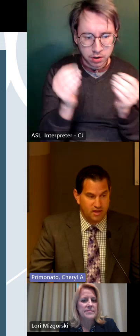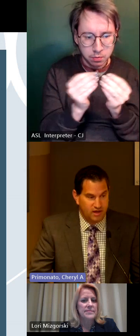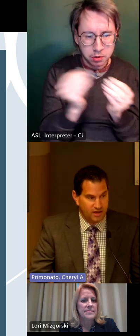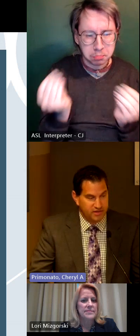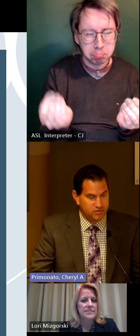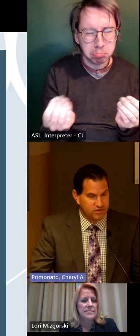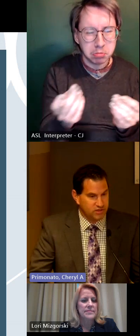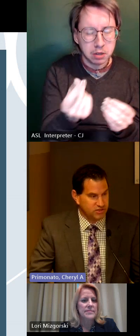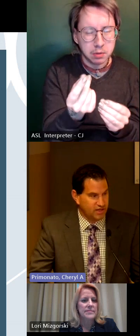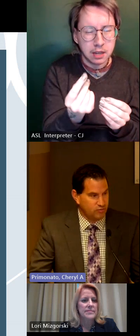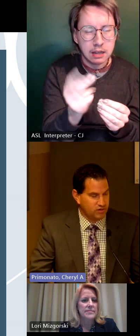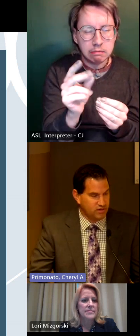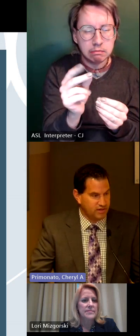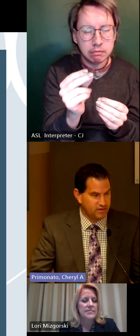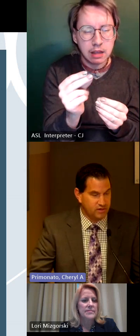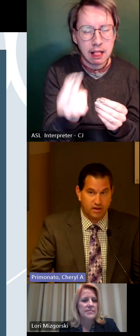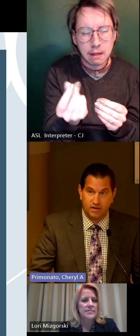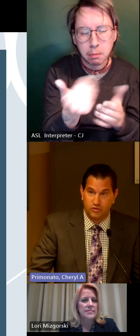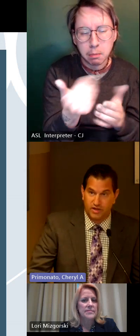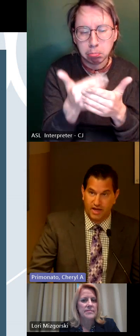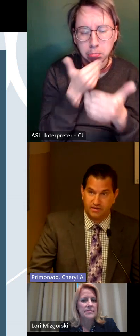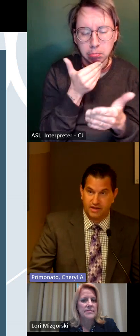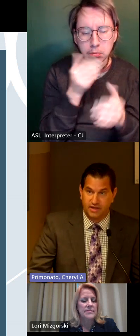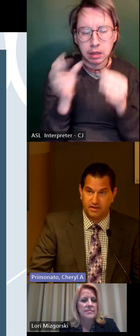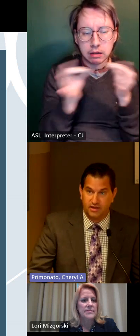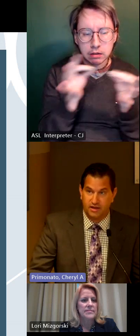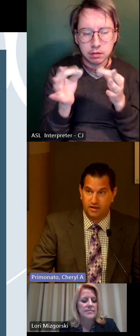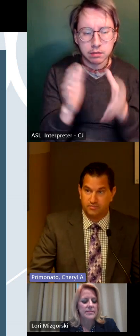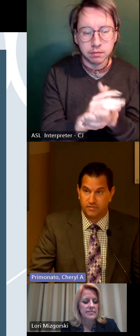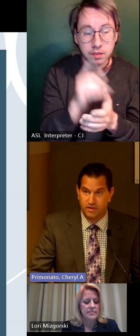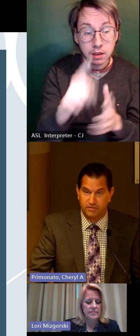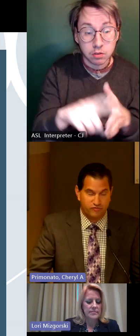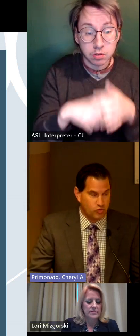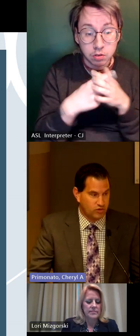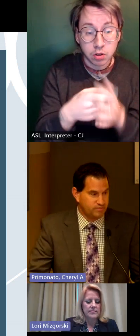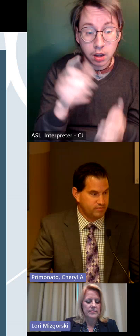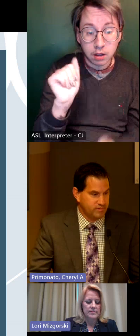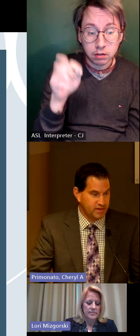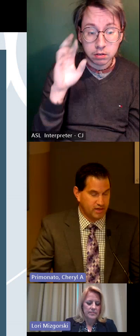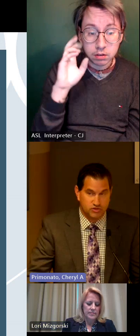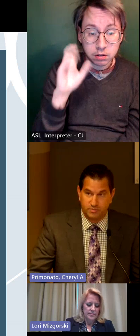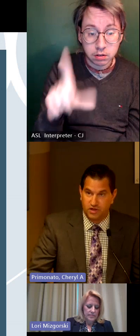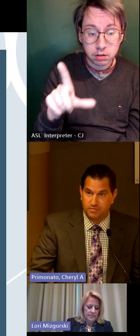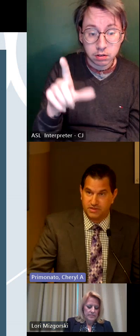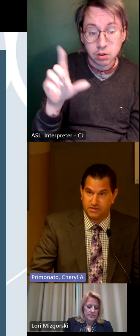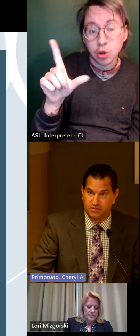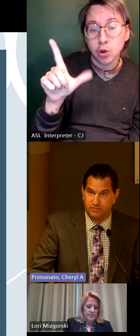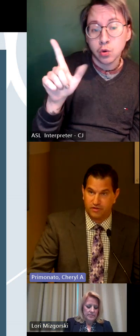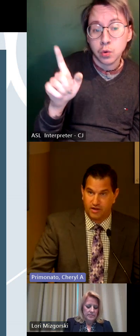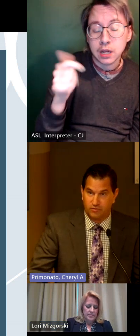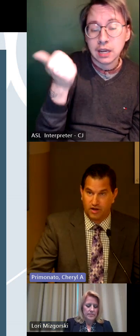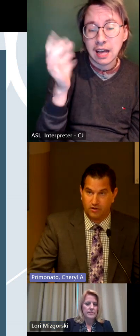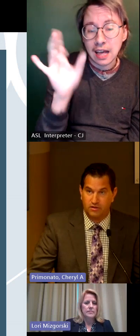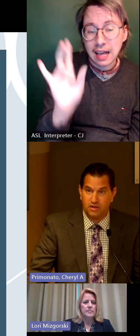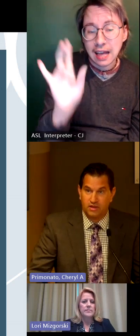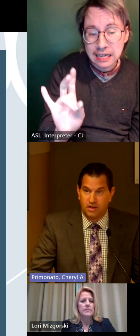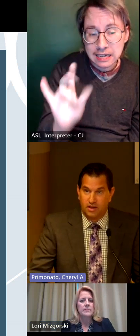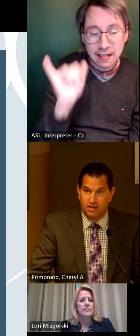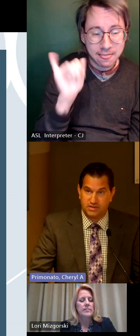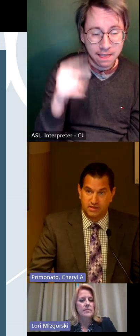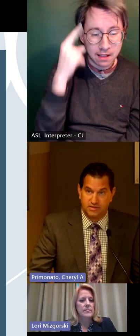resolution, this was originally awarded in 2018 for the trip stop system for the light